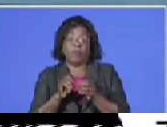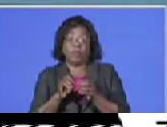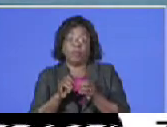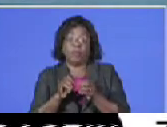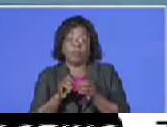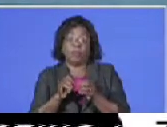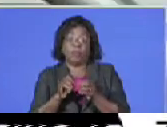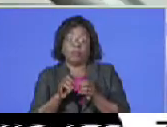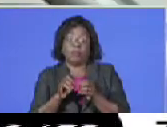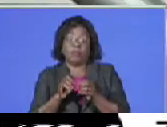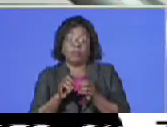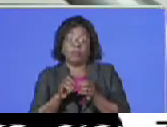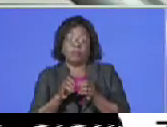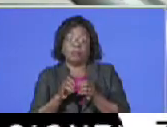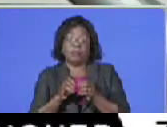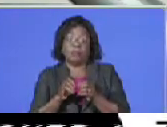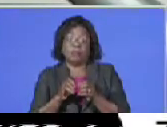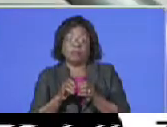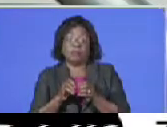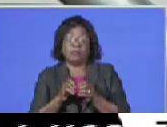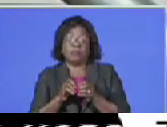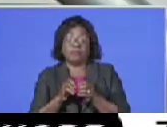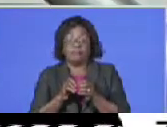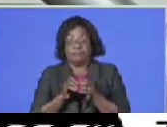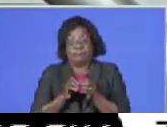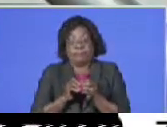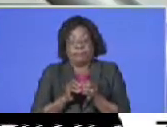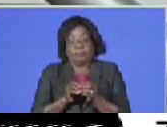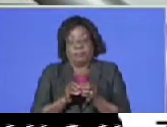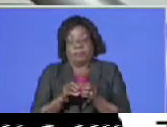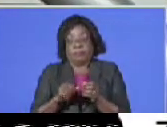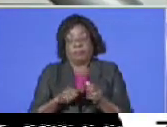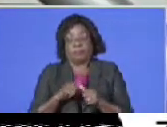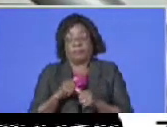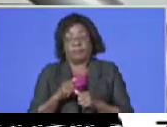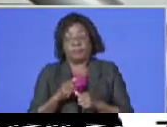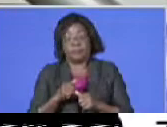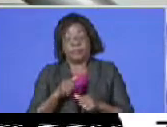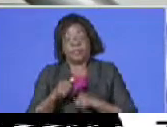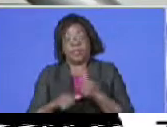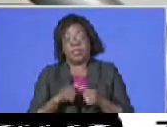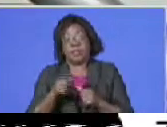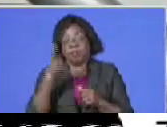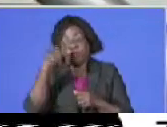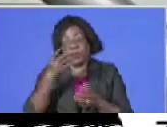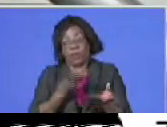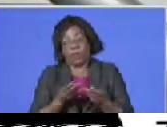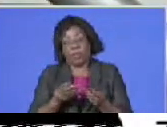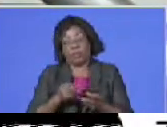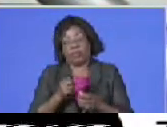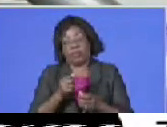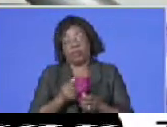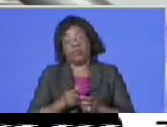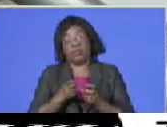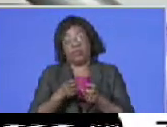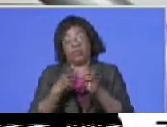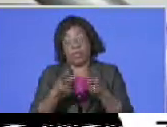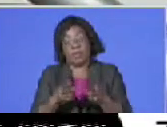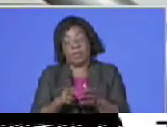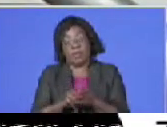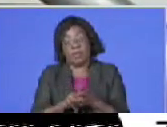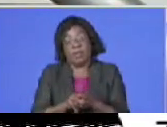client who has an itinerary or who had booked travel, if they come in to us and